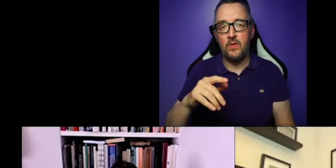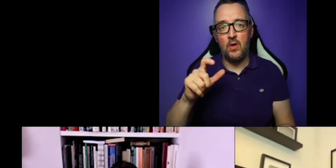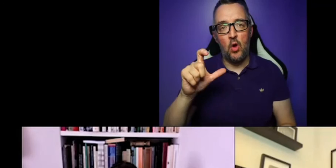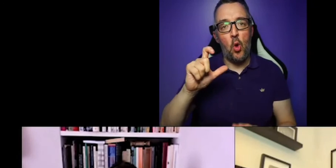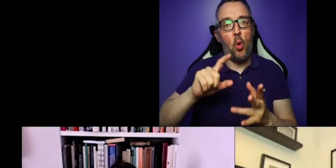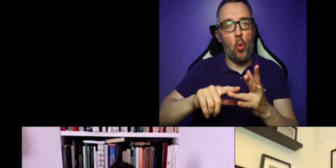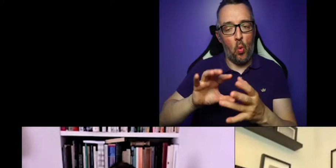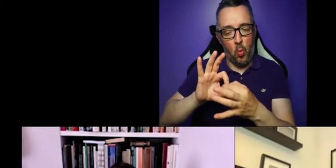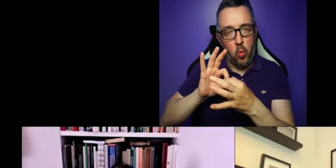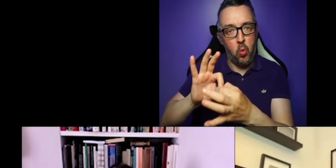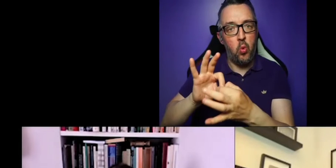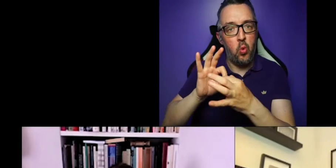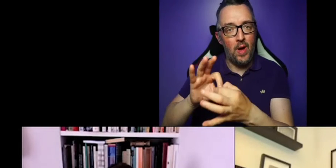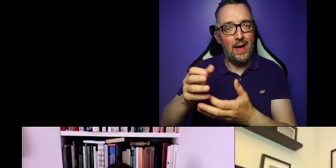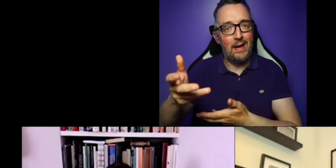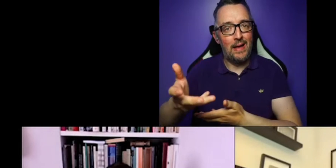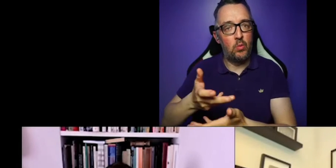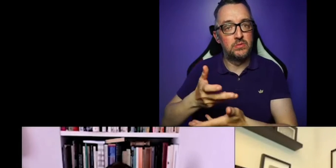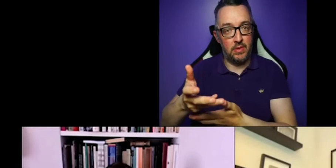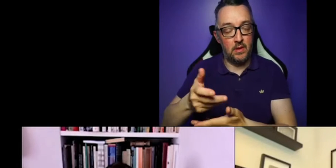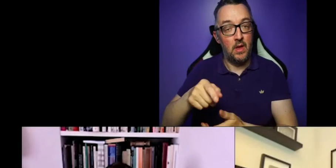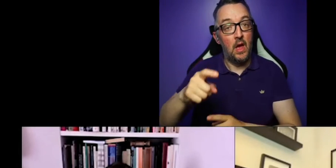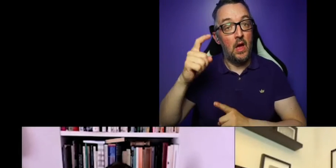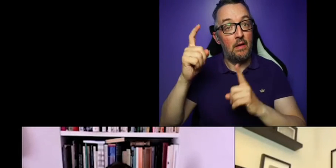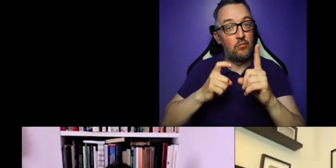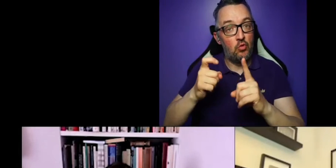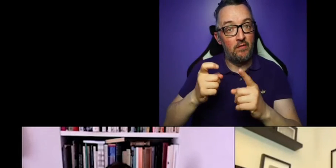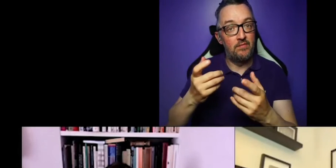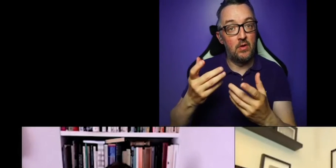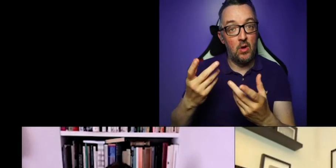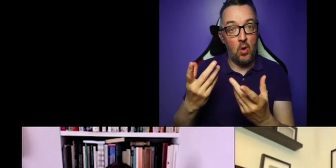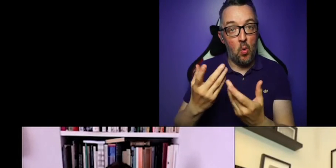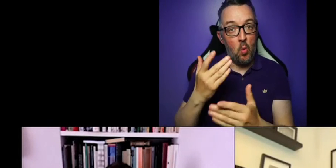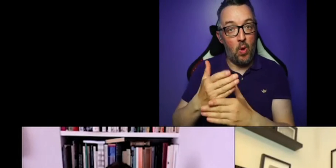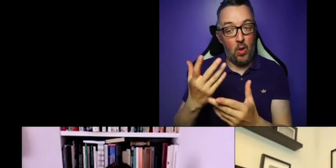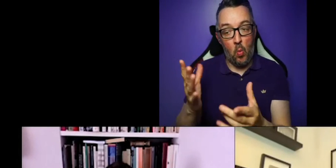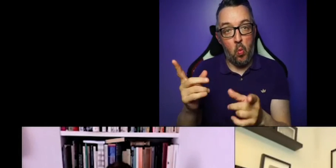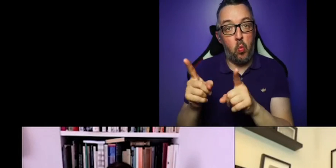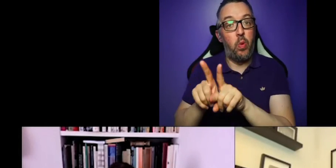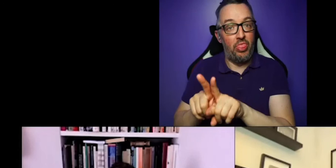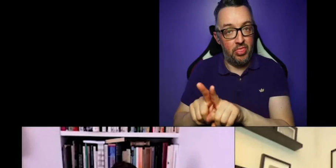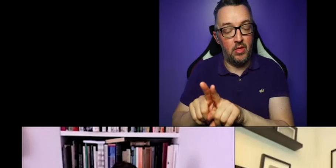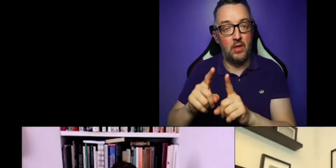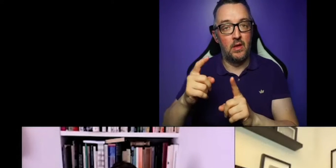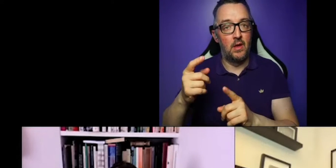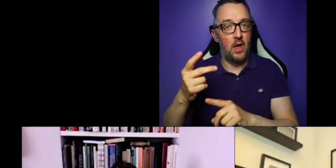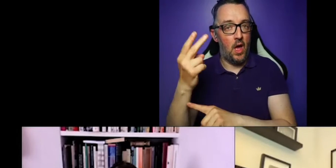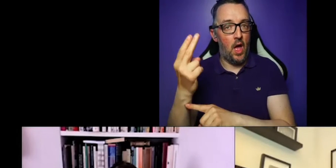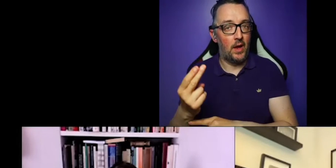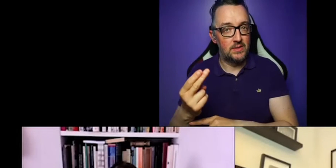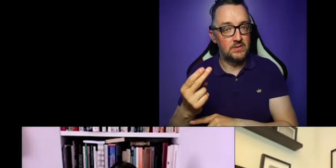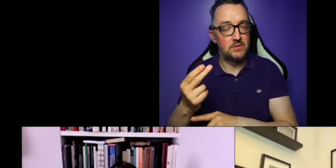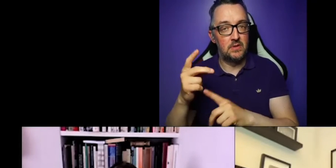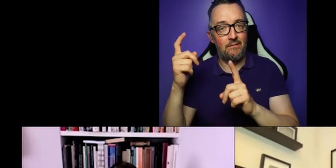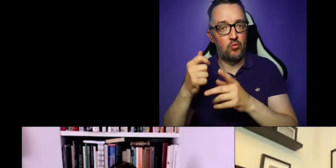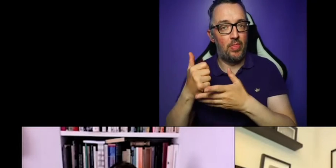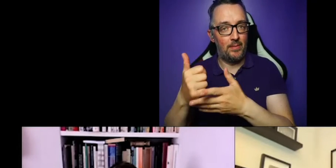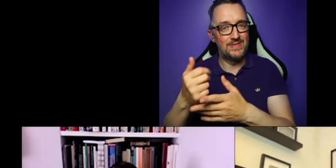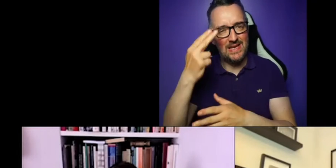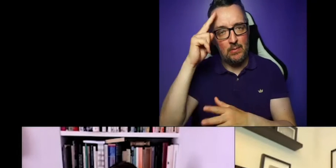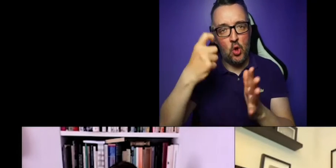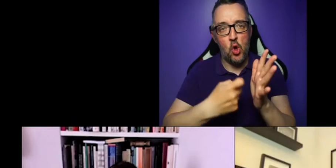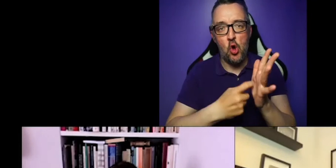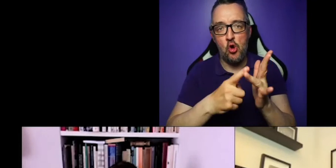relationship, mm-hmm. and she made a lot of her photographs in collaboration with an artist and phototherapist called Rosie